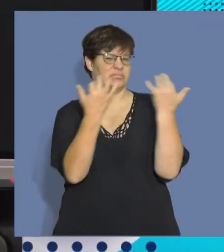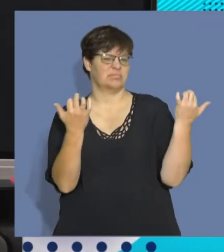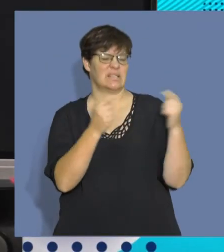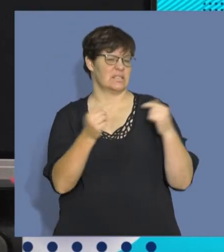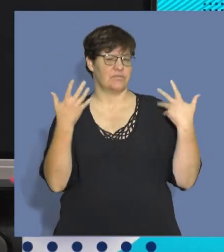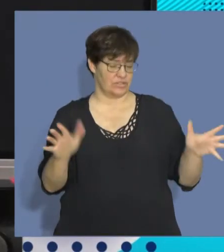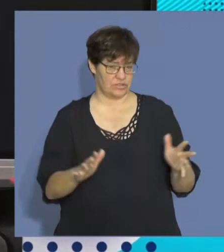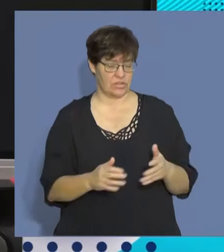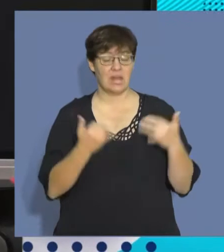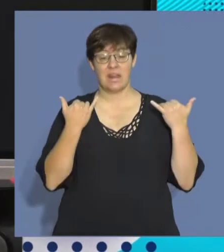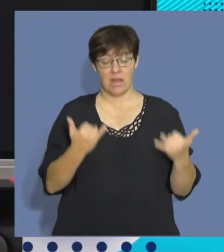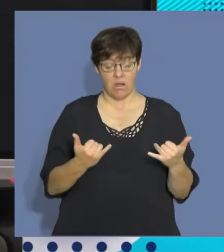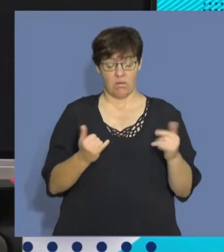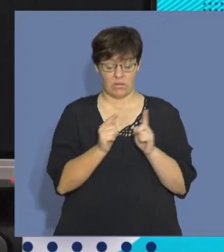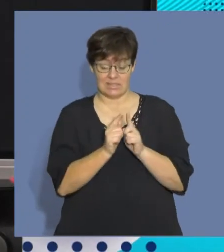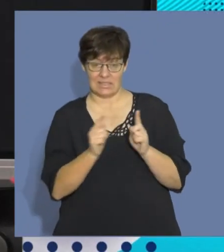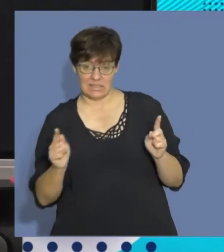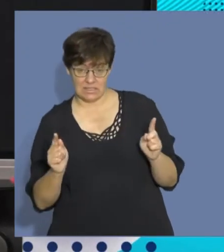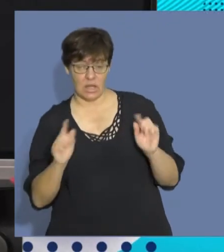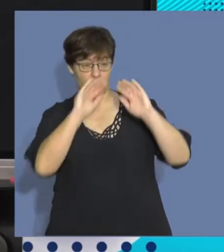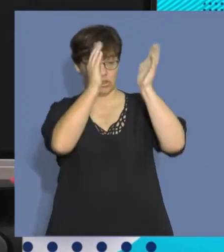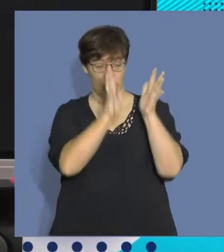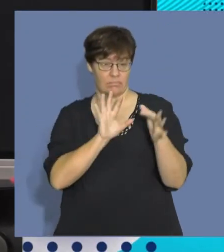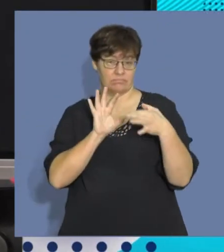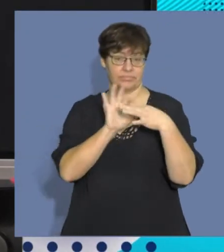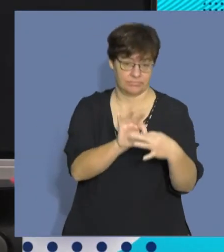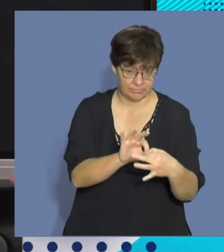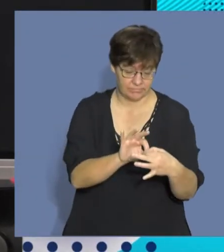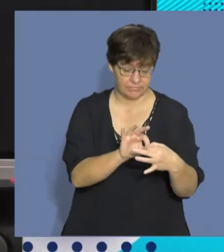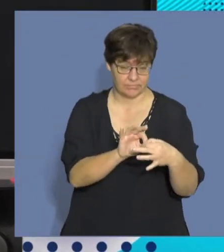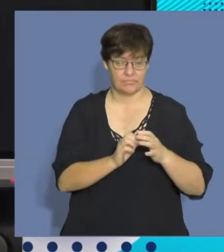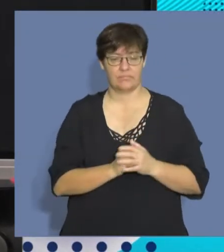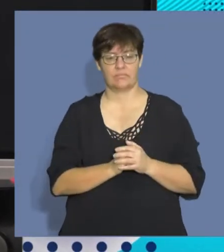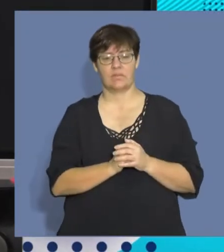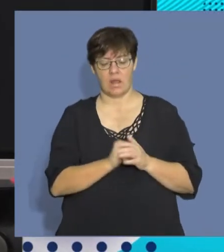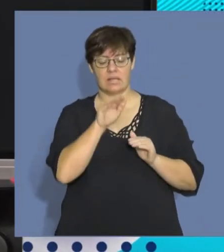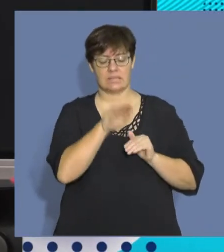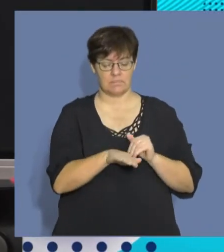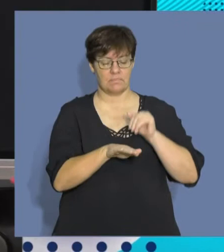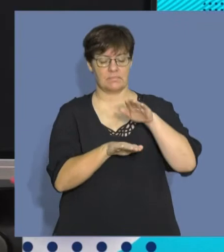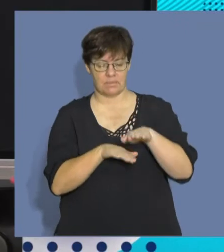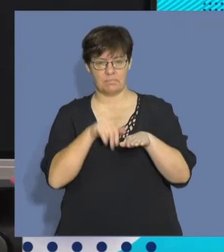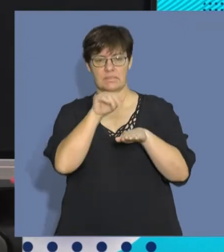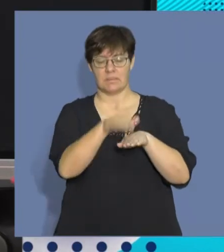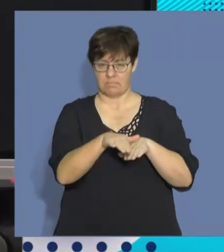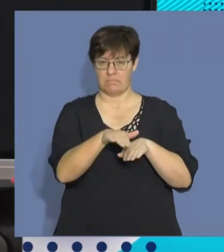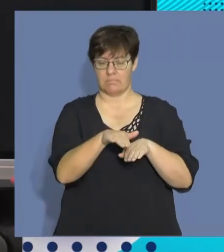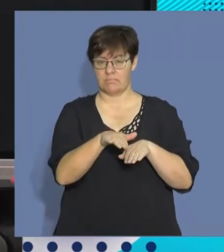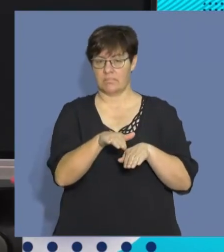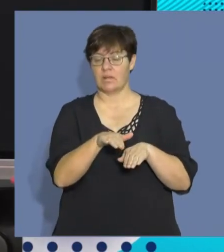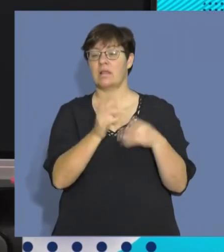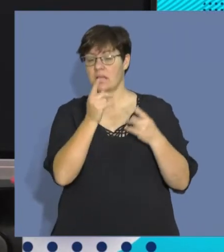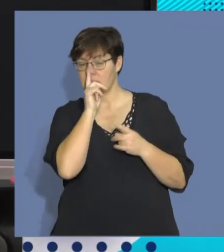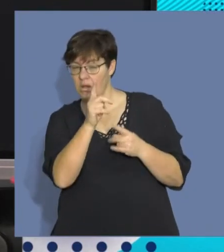be linking distance to shapes. And so this is going to be a multi-step question, and we're going to see how this